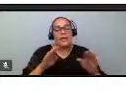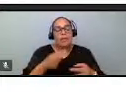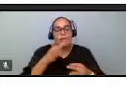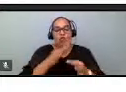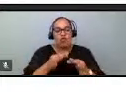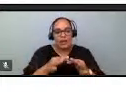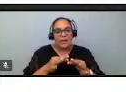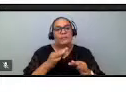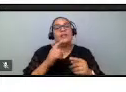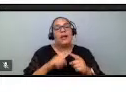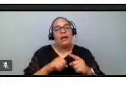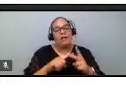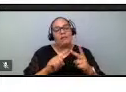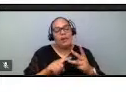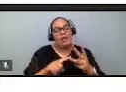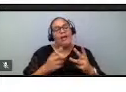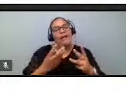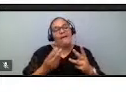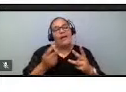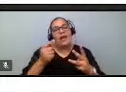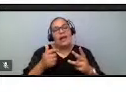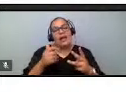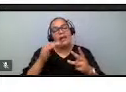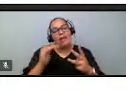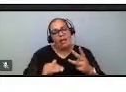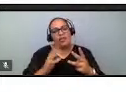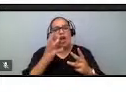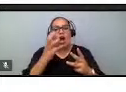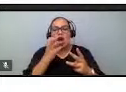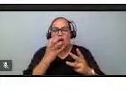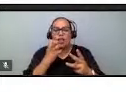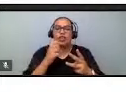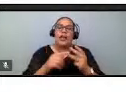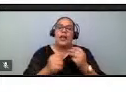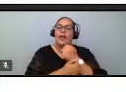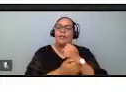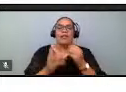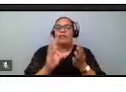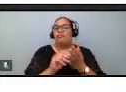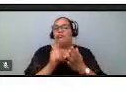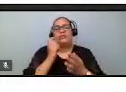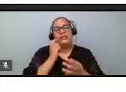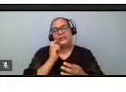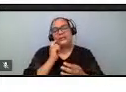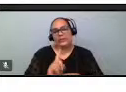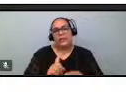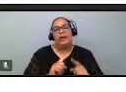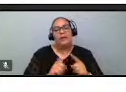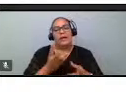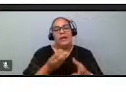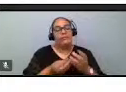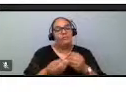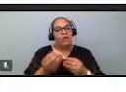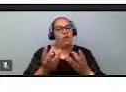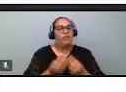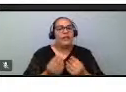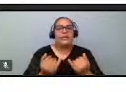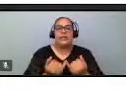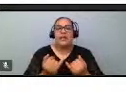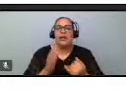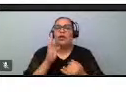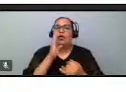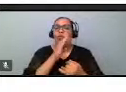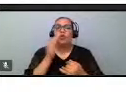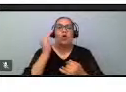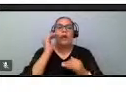have exporters of slightly less perishable oranges and apples and then you have exporters of things that don't